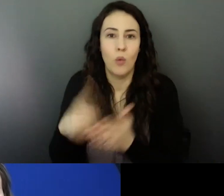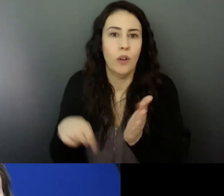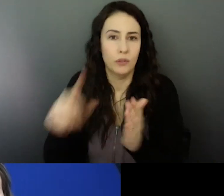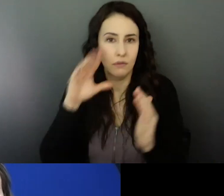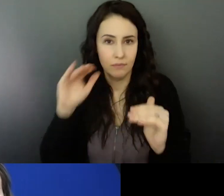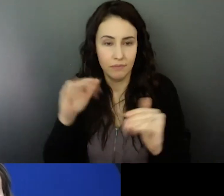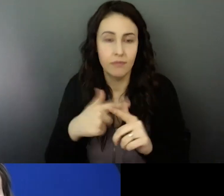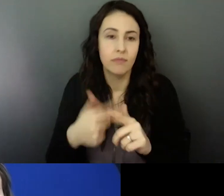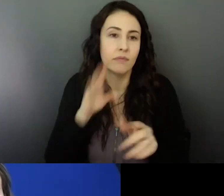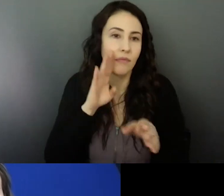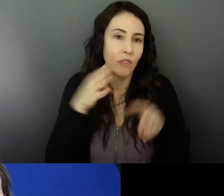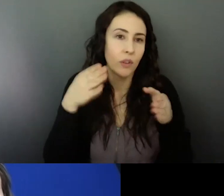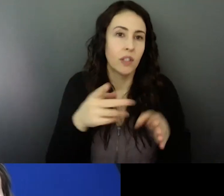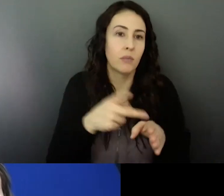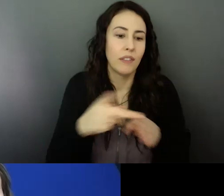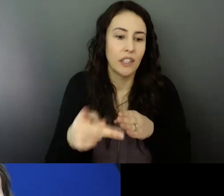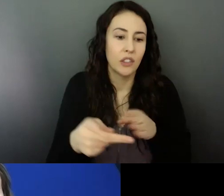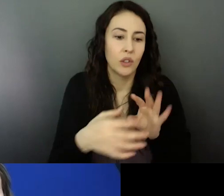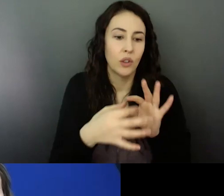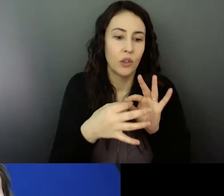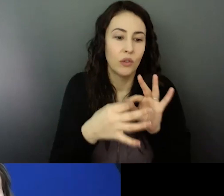professional relevance, flexibility, and